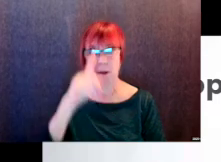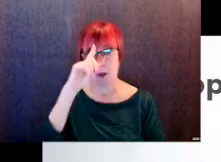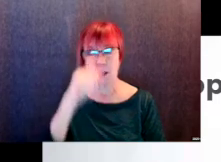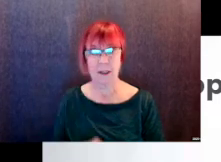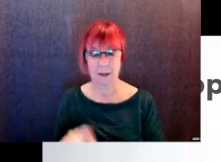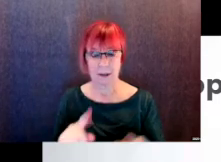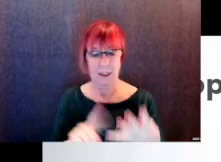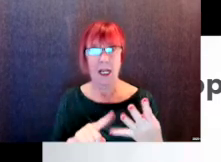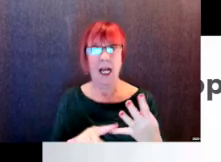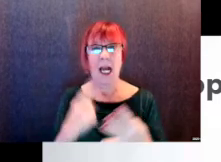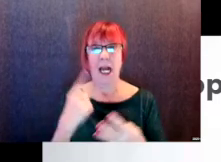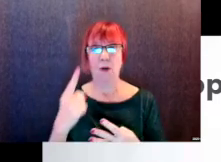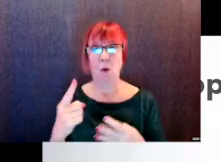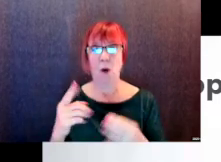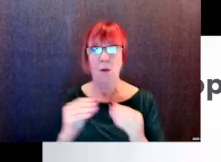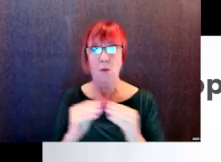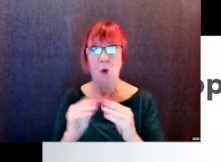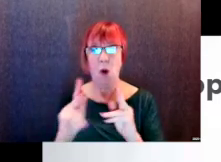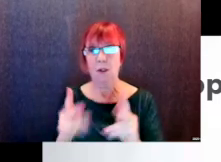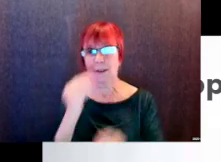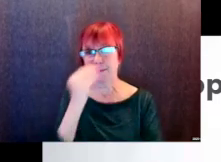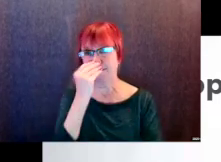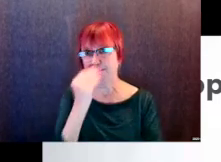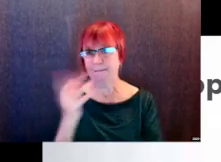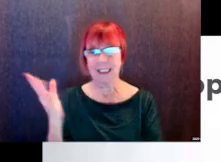next question.